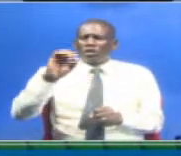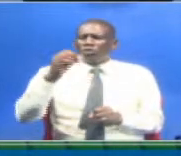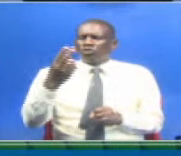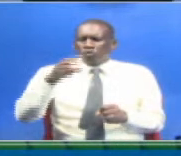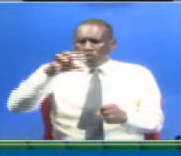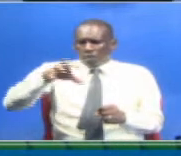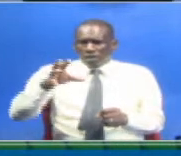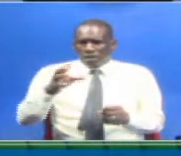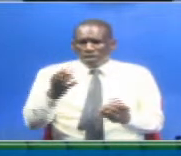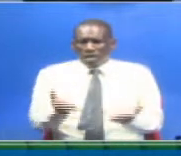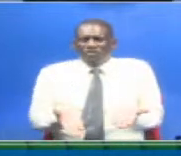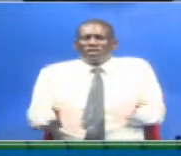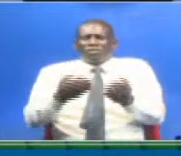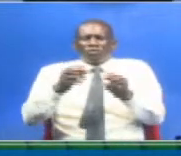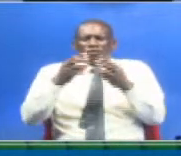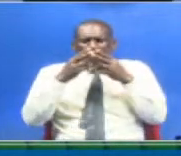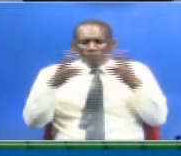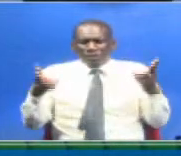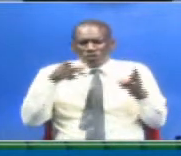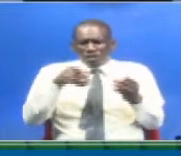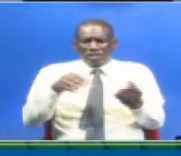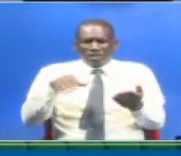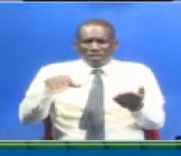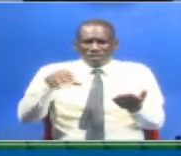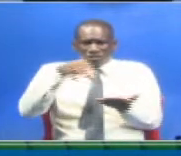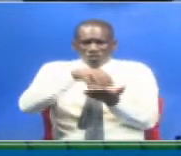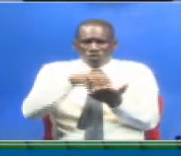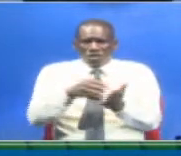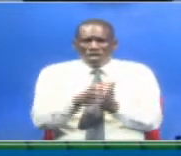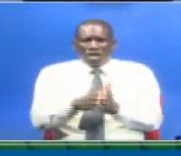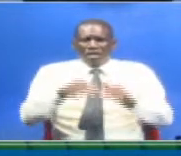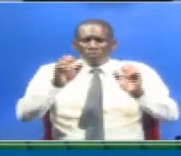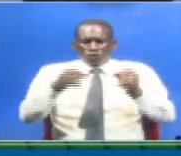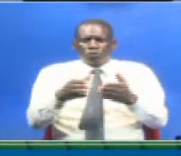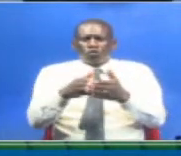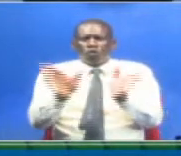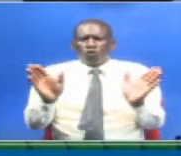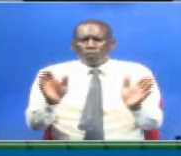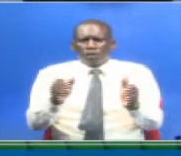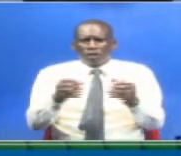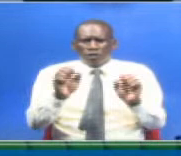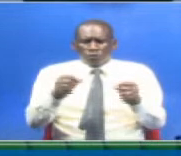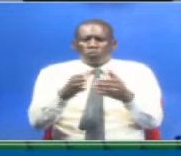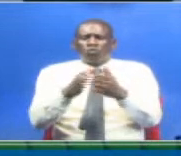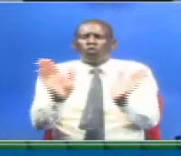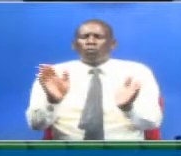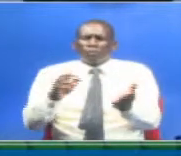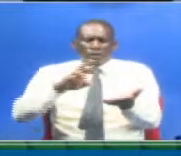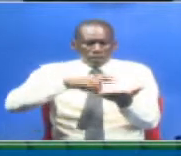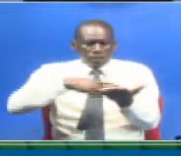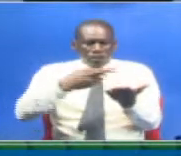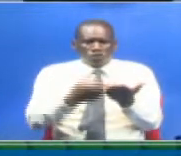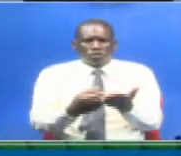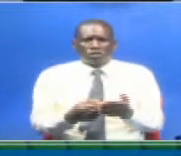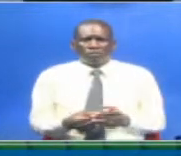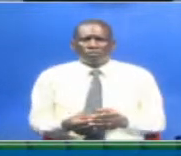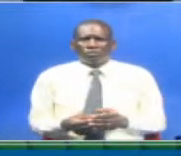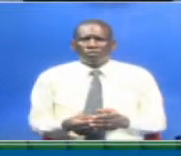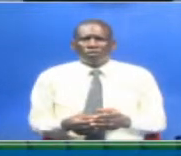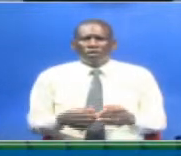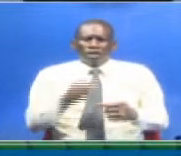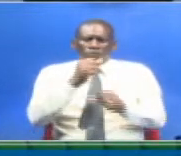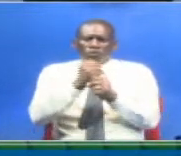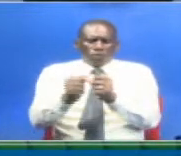this puzzle and have the potential to unlock otherwise untapped resources. We need to work together to scale